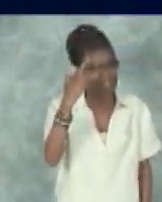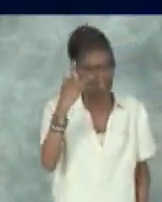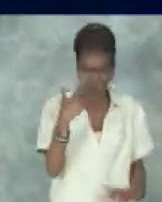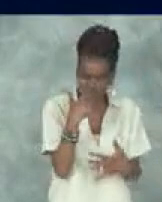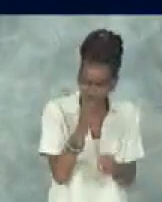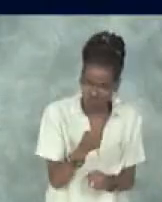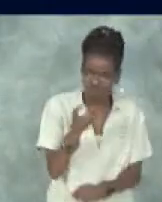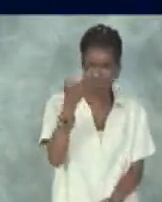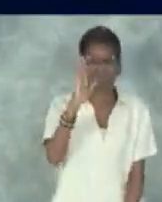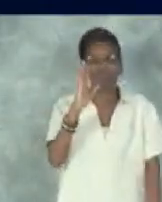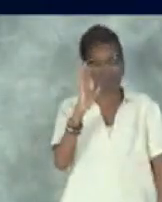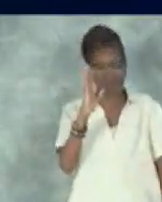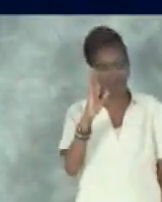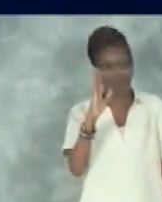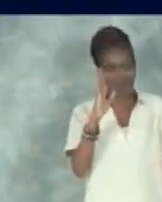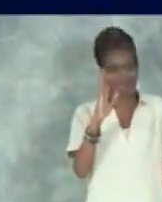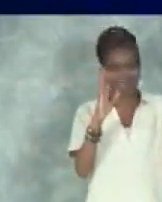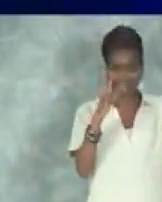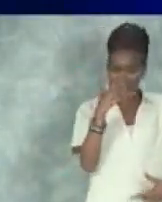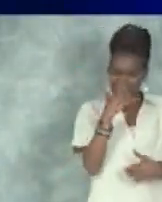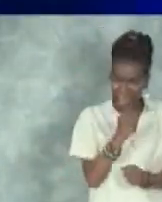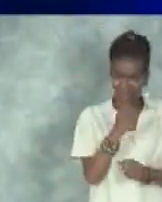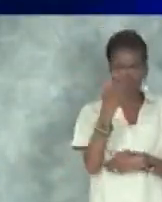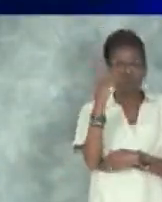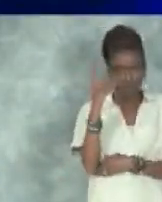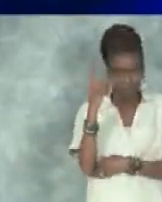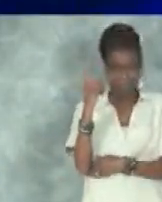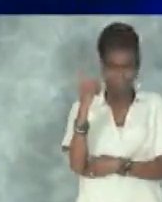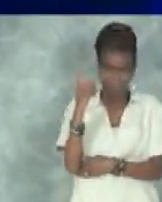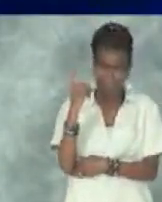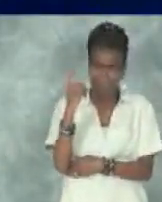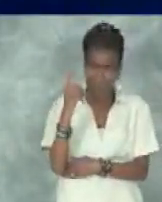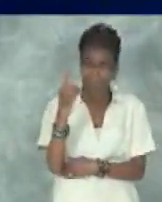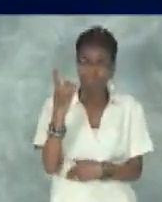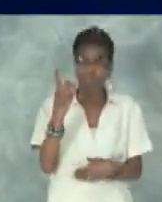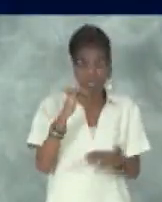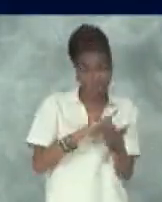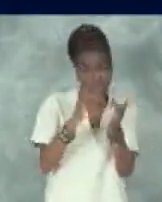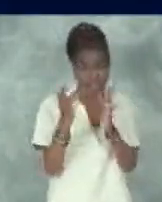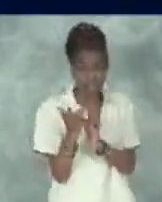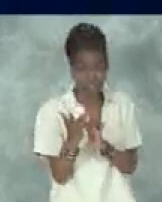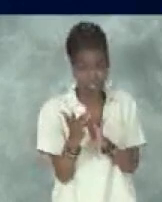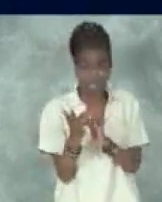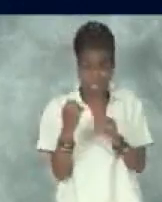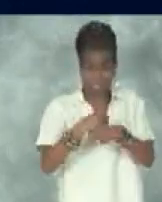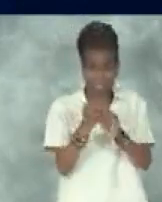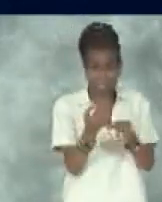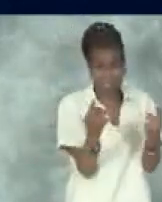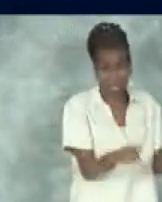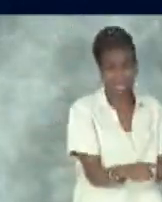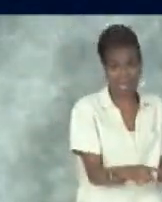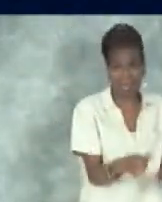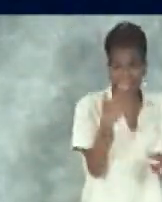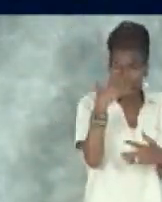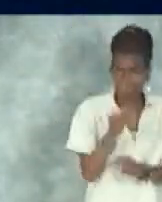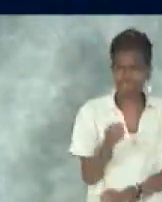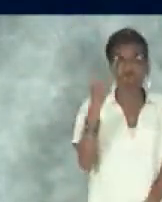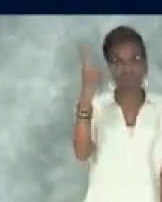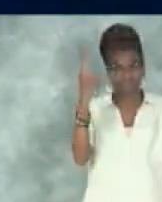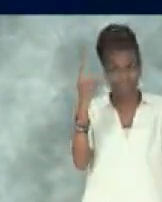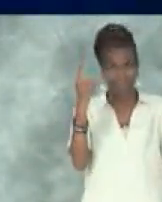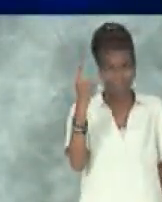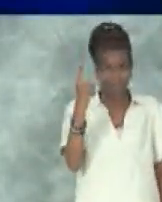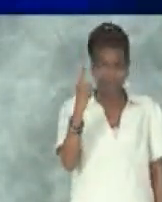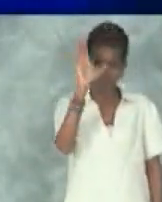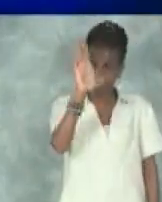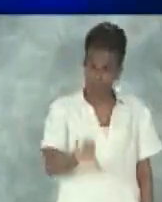trust God. I trust him because of what Jesus did. I trust him because he went up